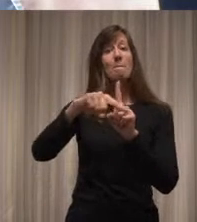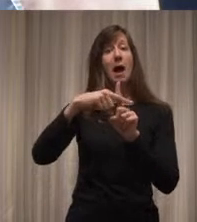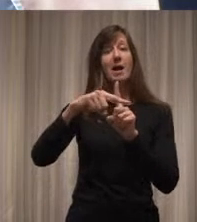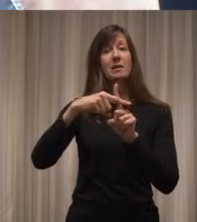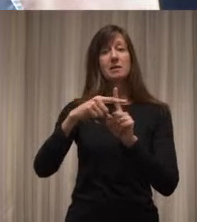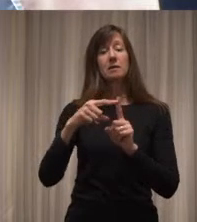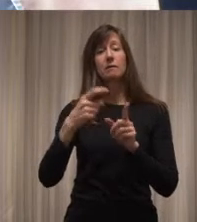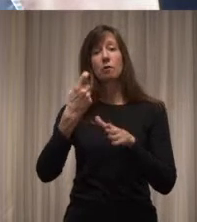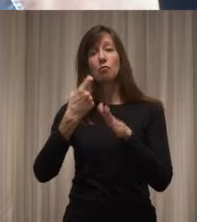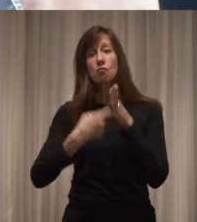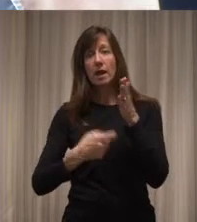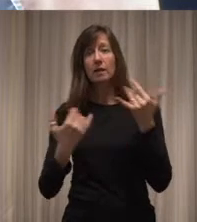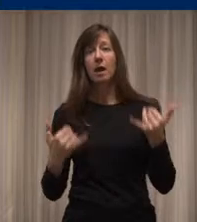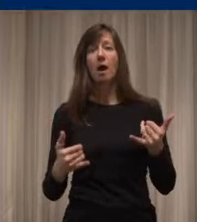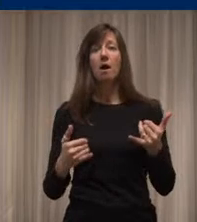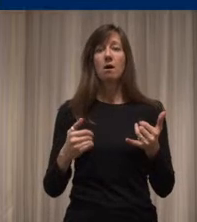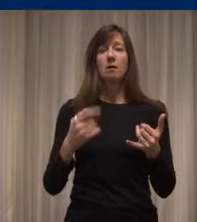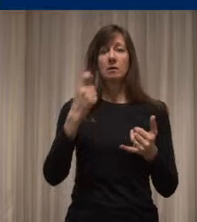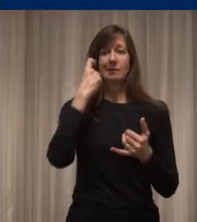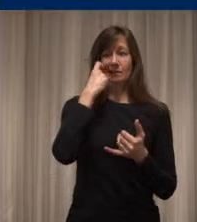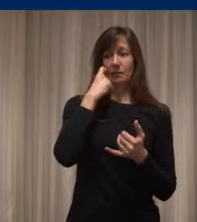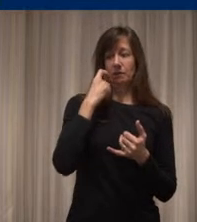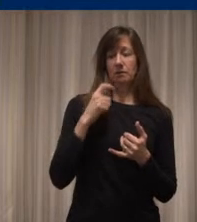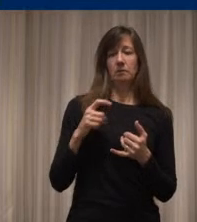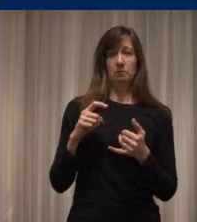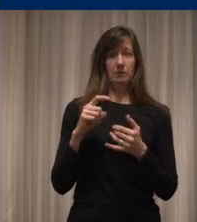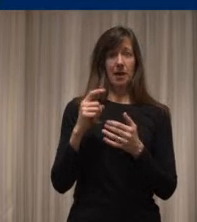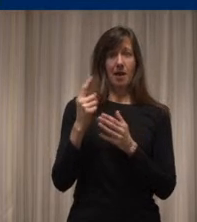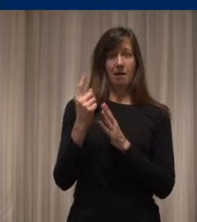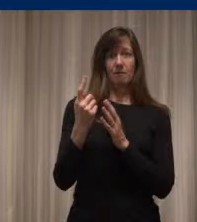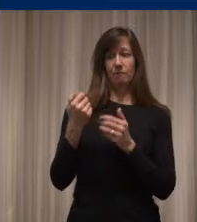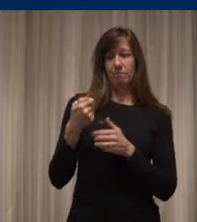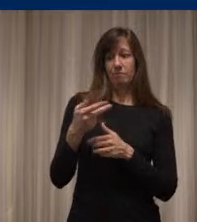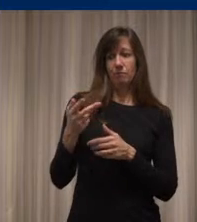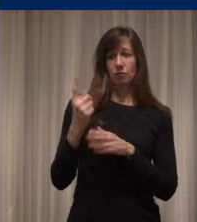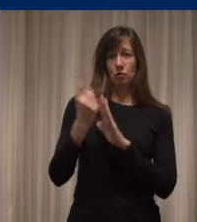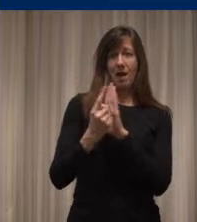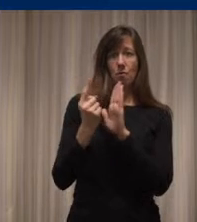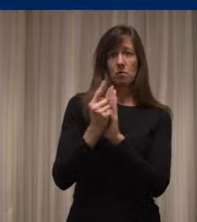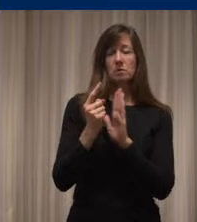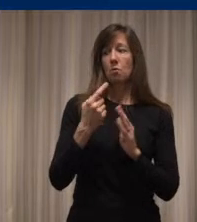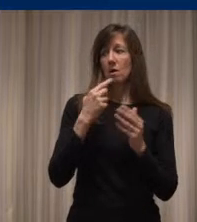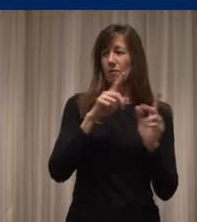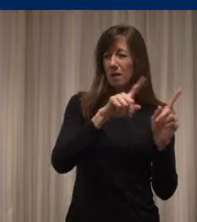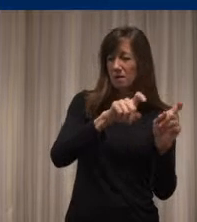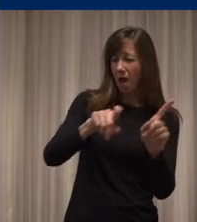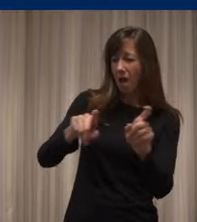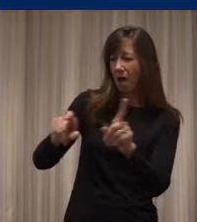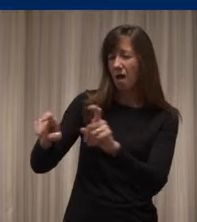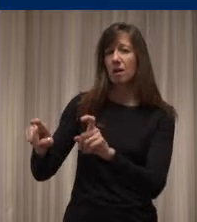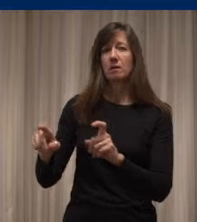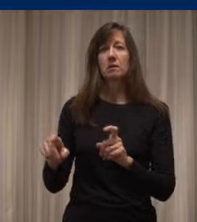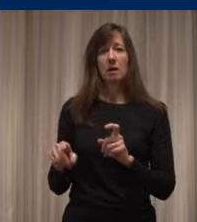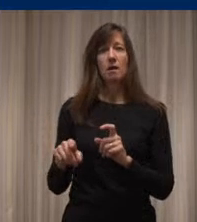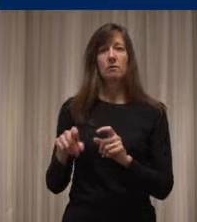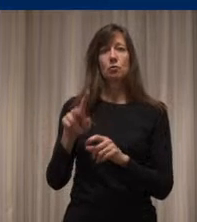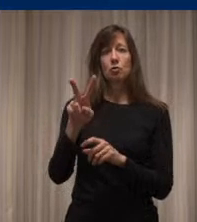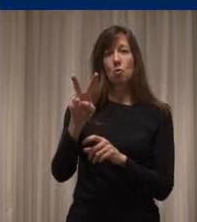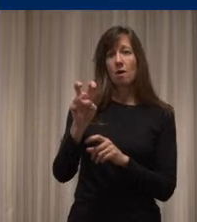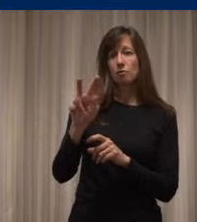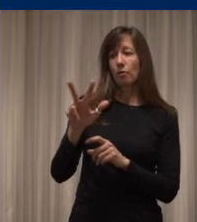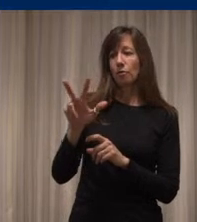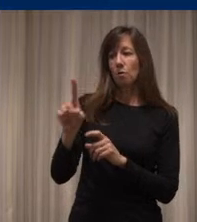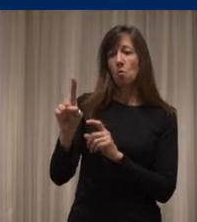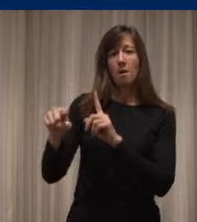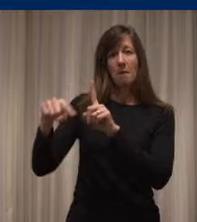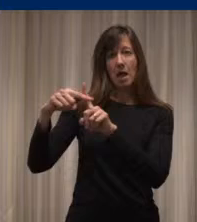tested 3,300 residents and had 261 positive of the 3,300, putting us at